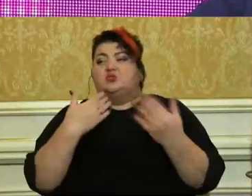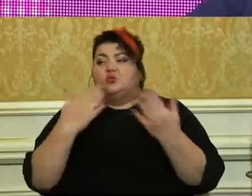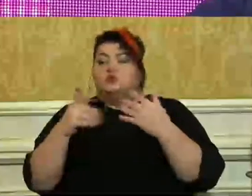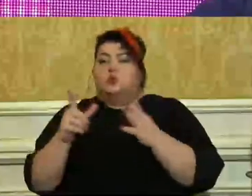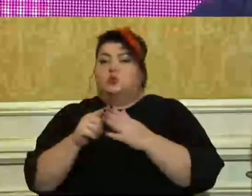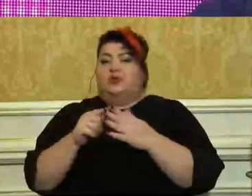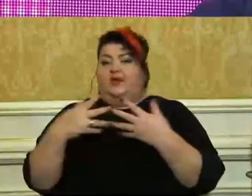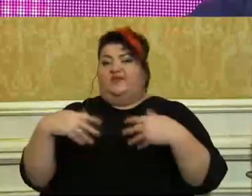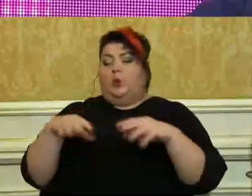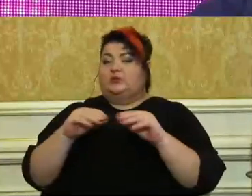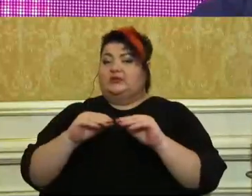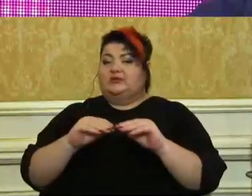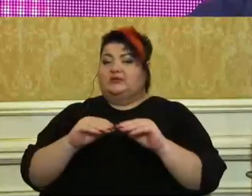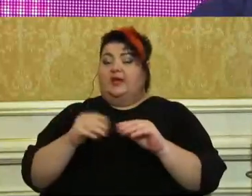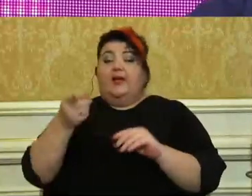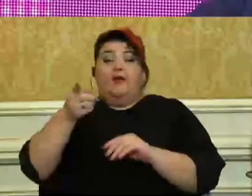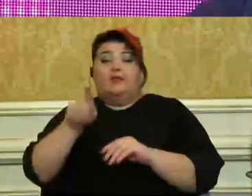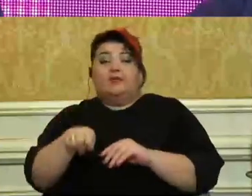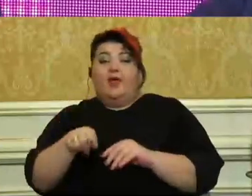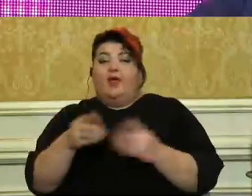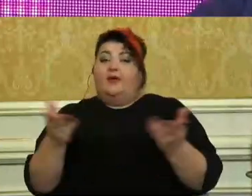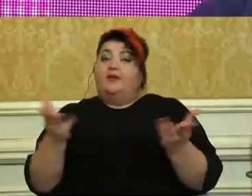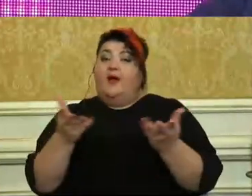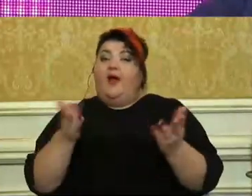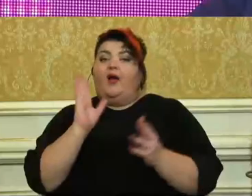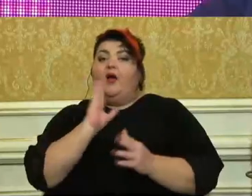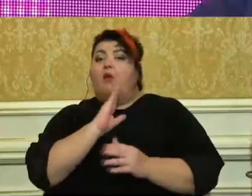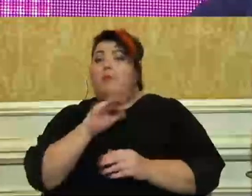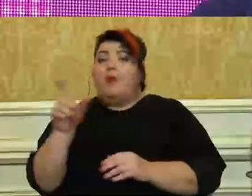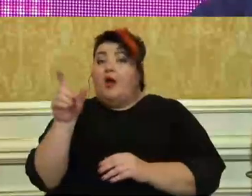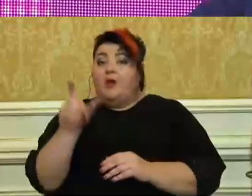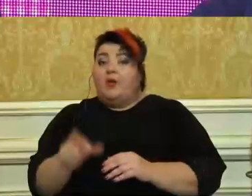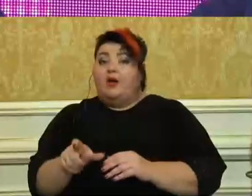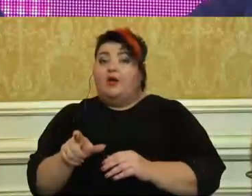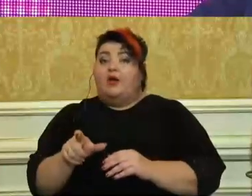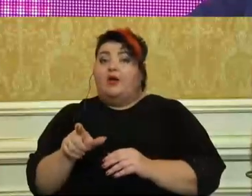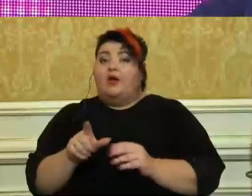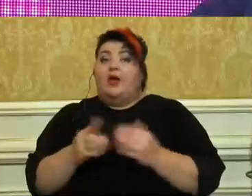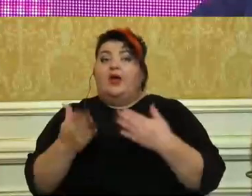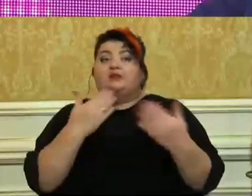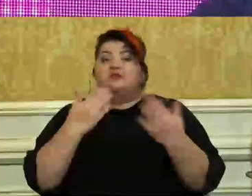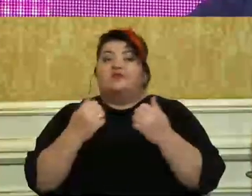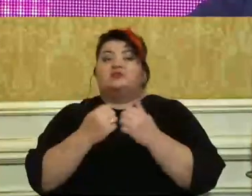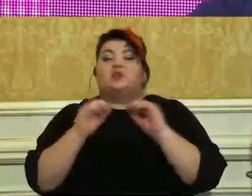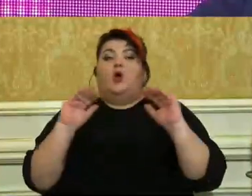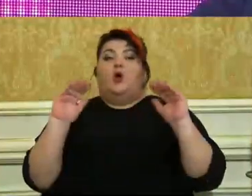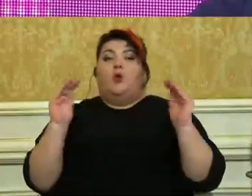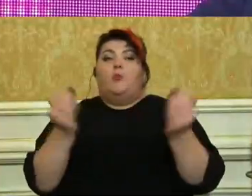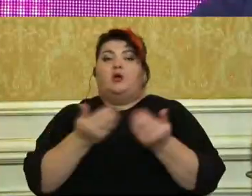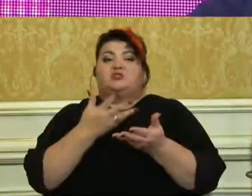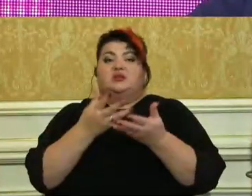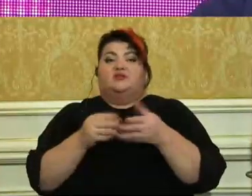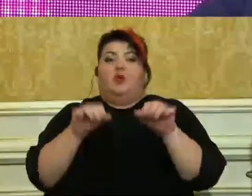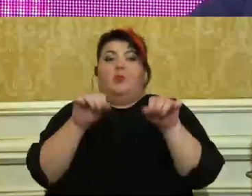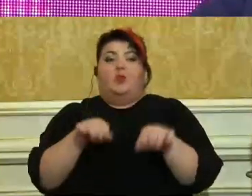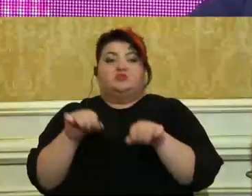It's your model of your family relationship. That's a very influential fact for them. That's very important if